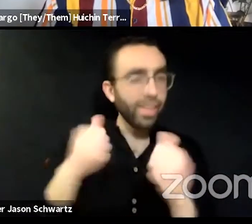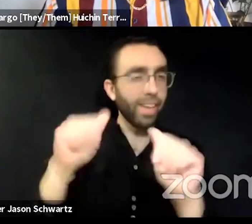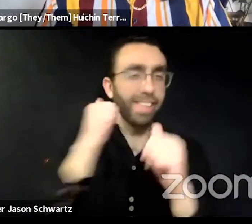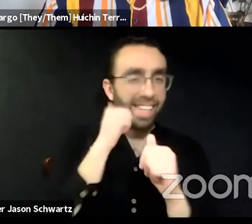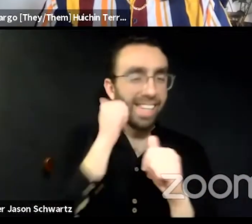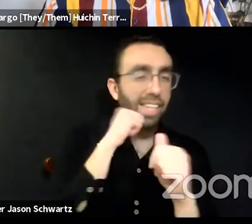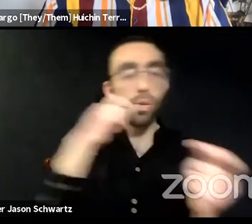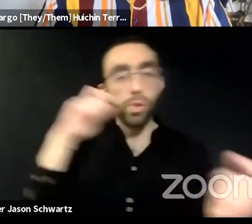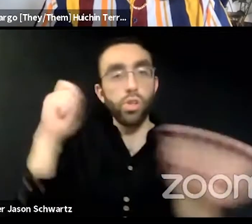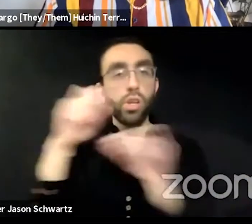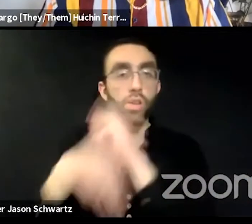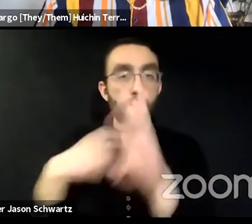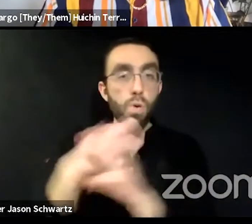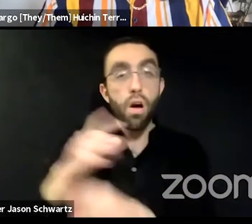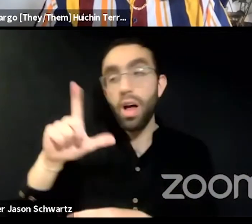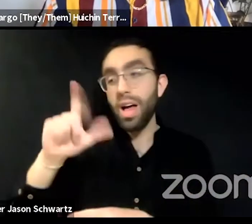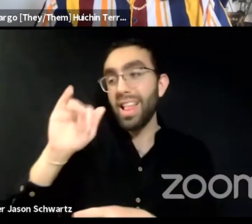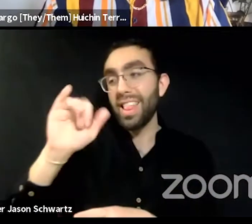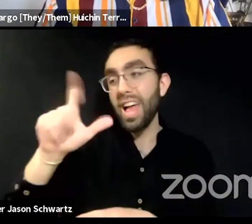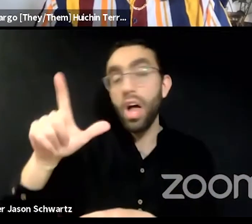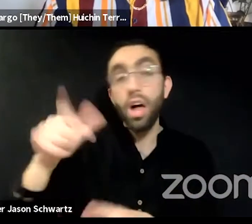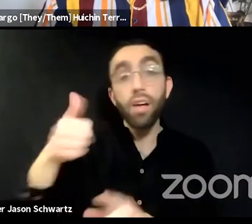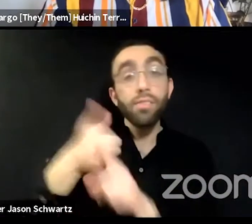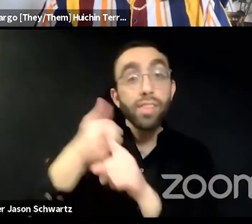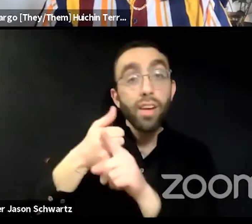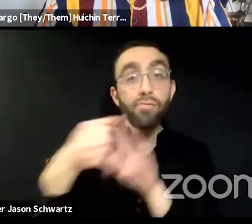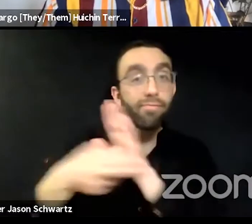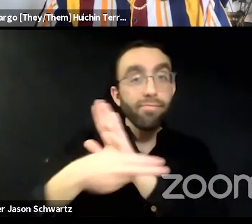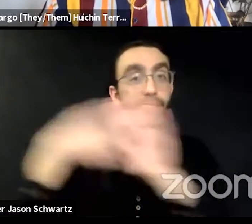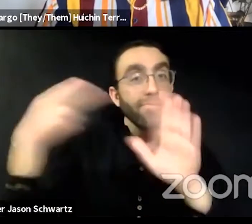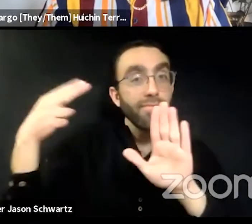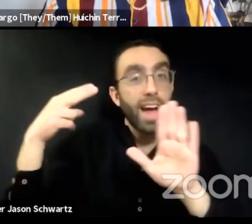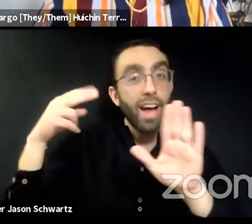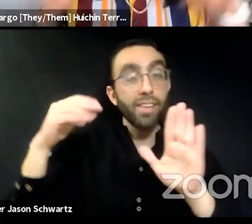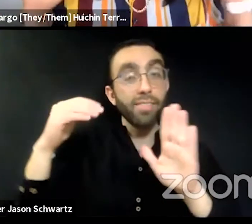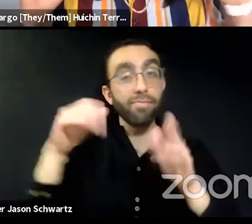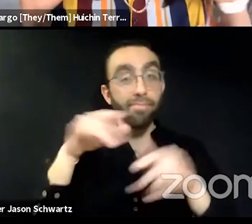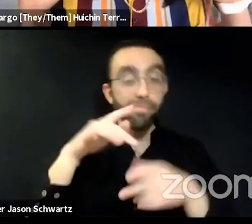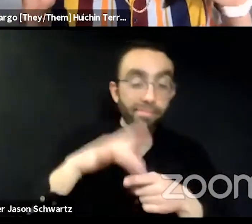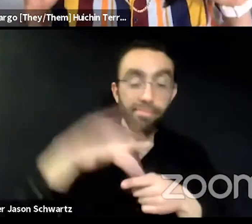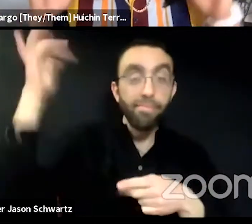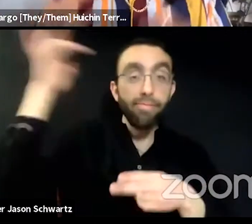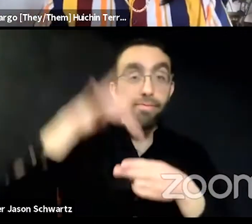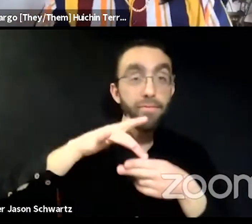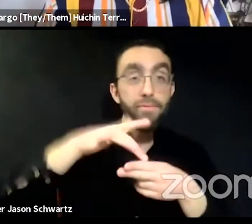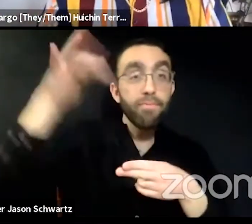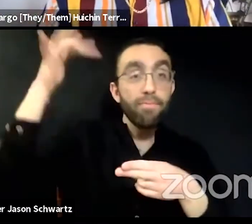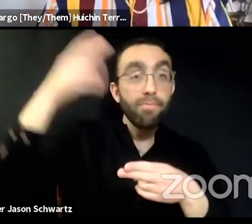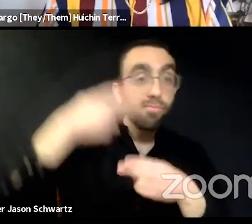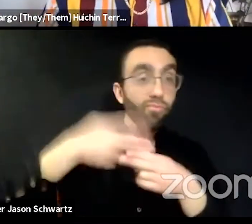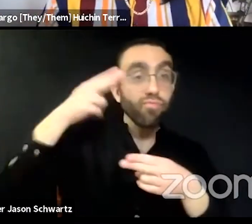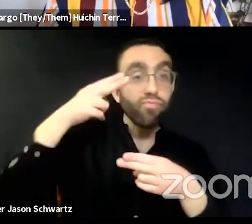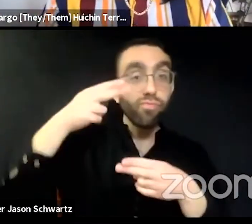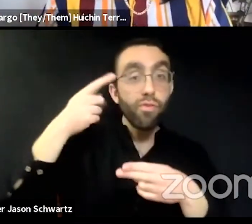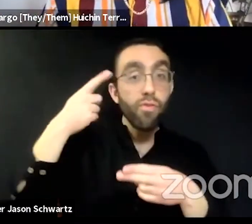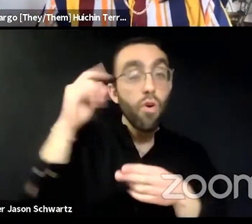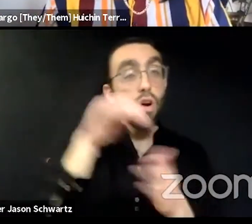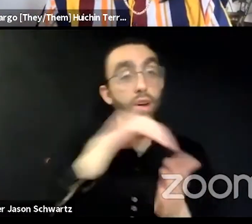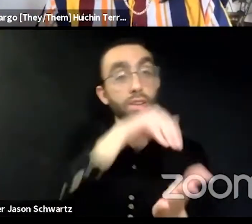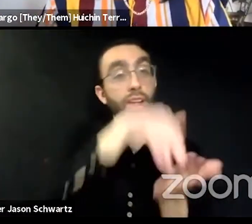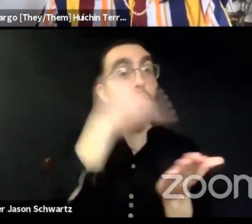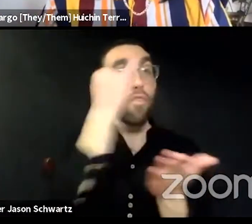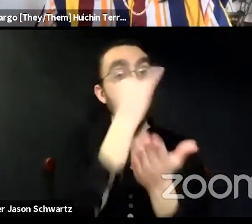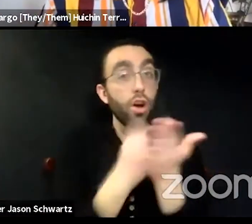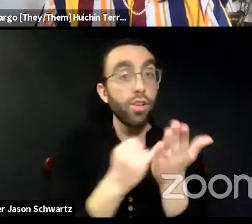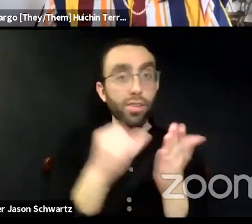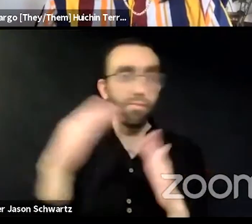Most recently, Lyell was named on the GRIST 2020 Fixers list, as well as celebrated by Yerba Buena Center of the Arts list of people to watch out for